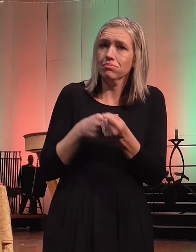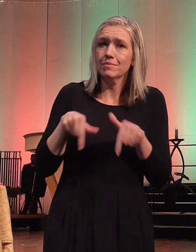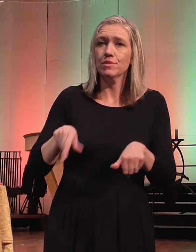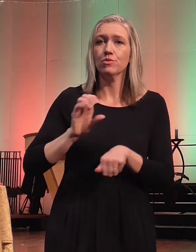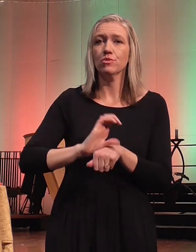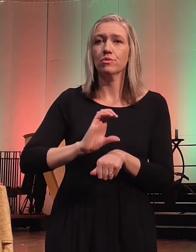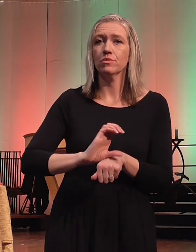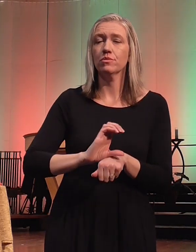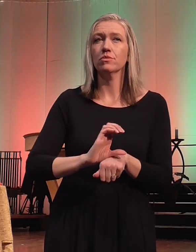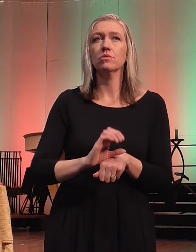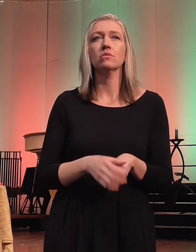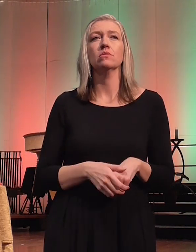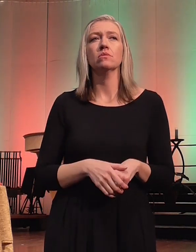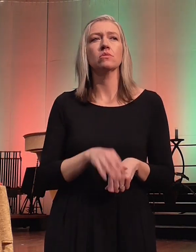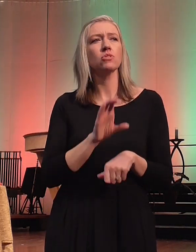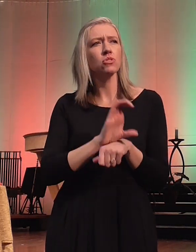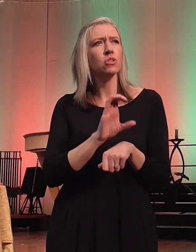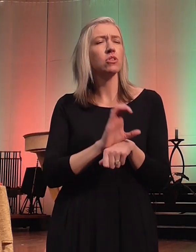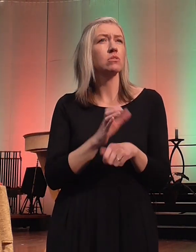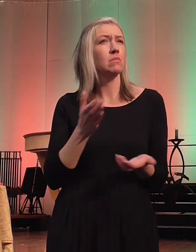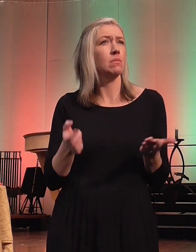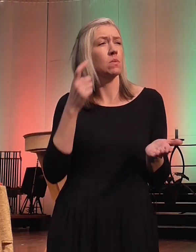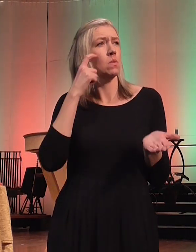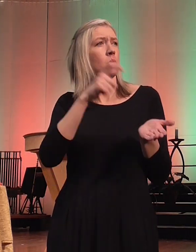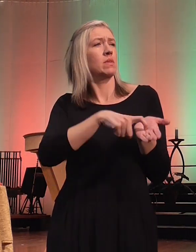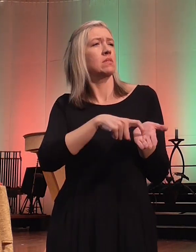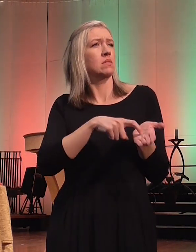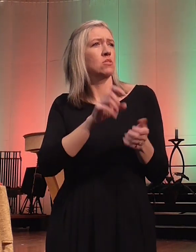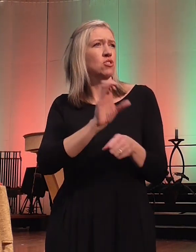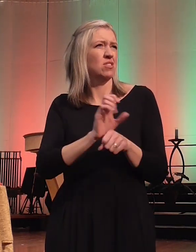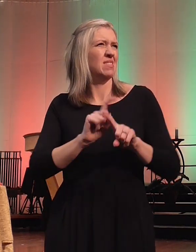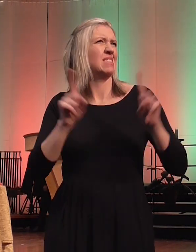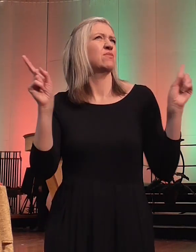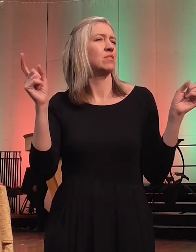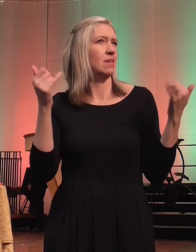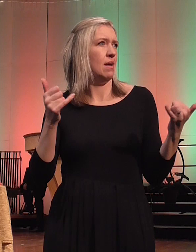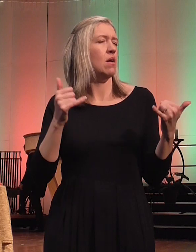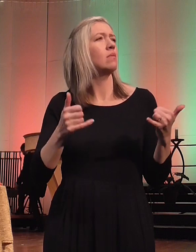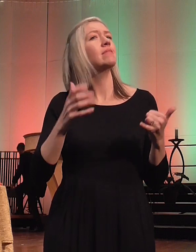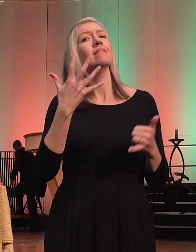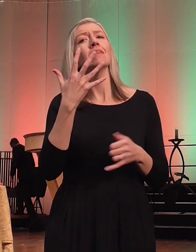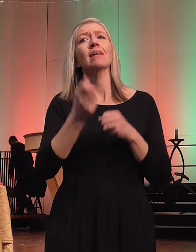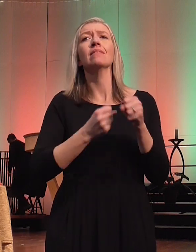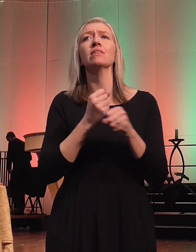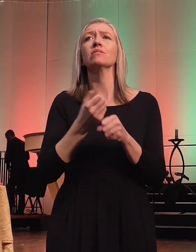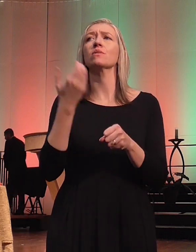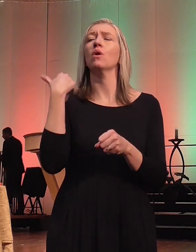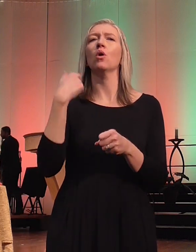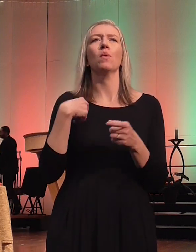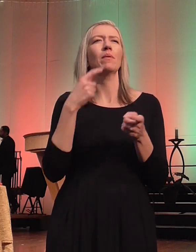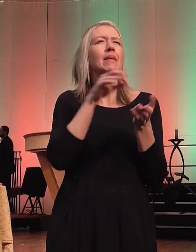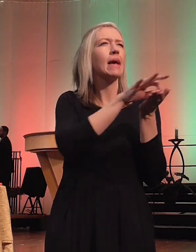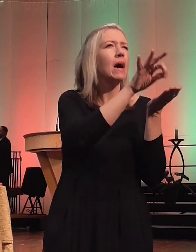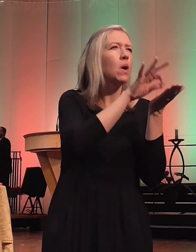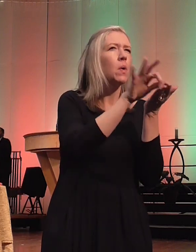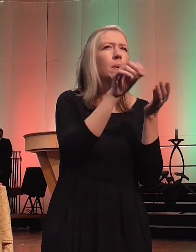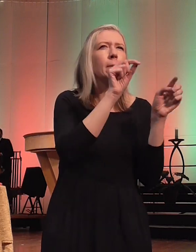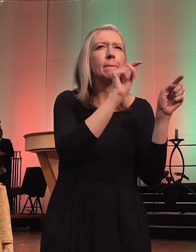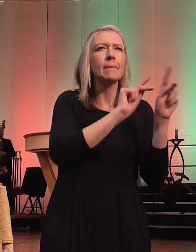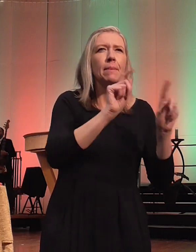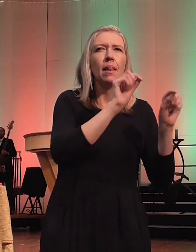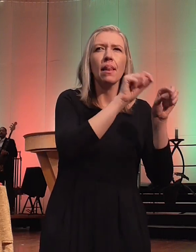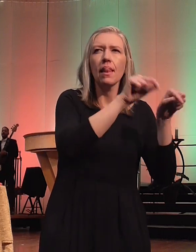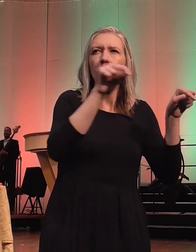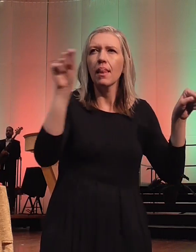Church. Church, as you've probably noticed, is quite a bit different these days. 5 years ago, we would count all the people in the seats and count all the money in